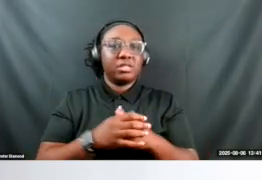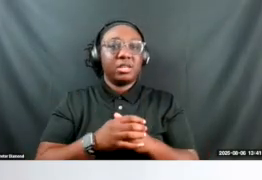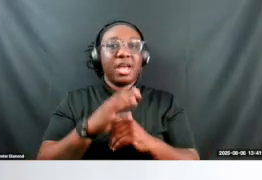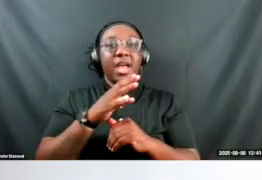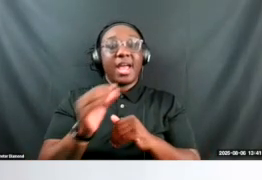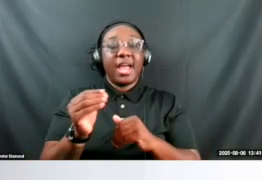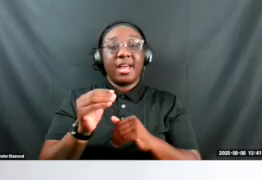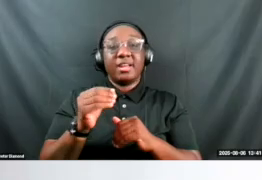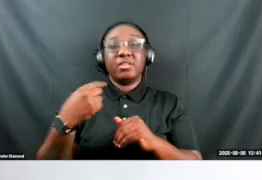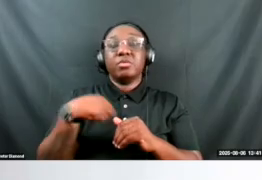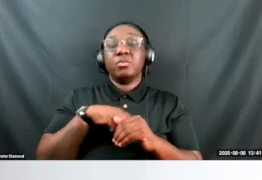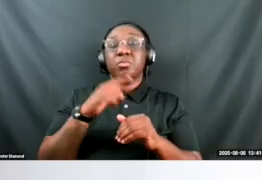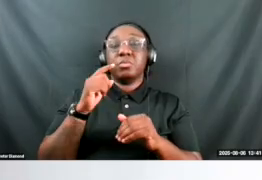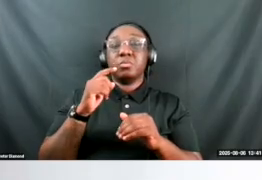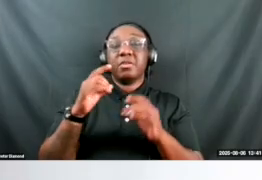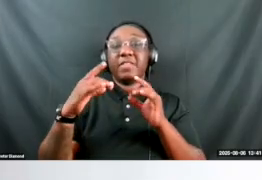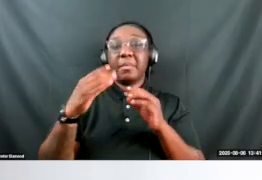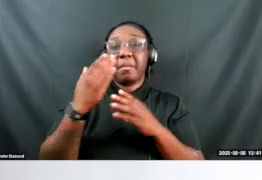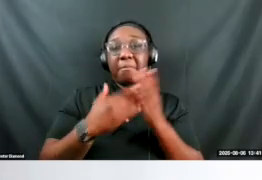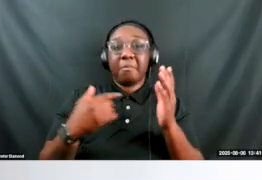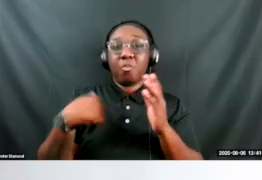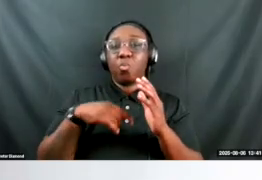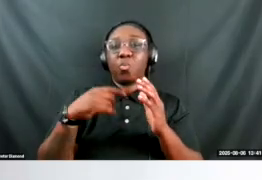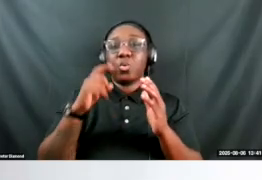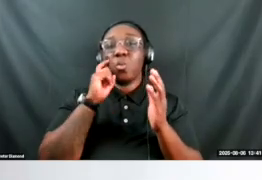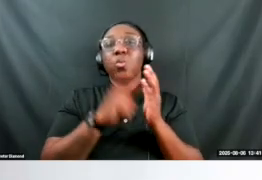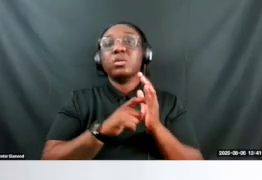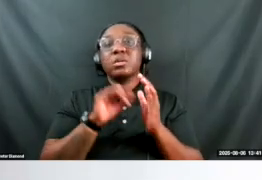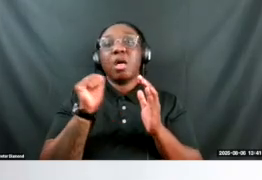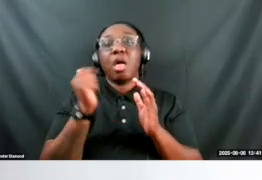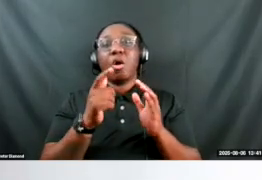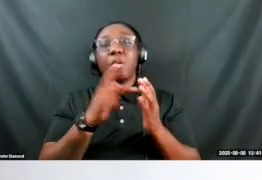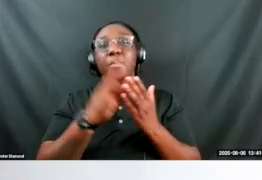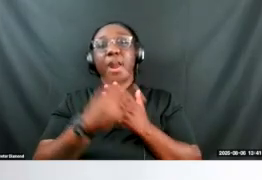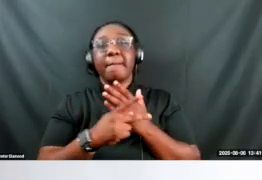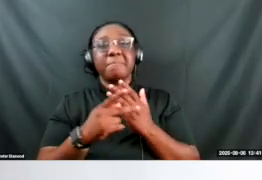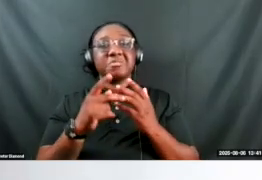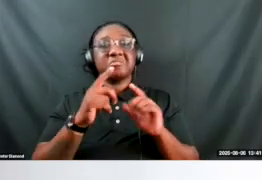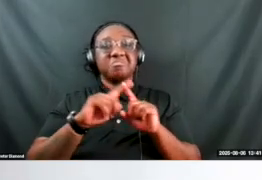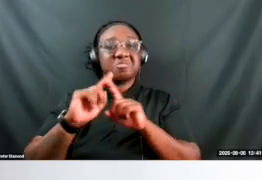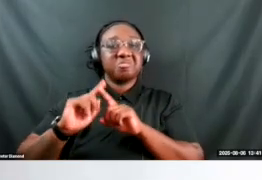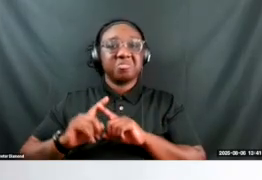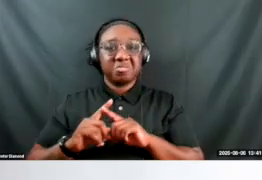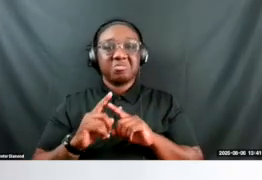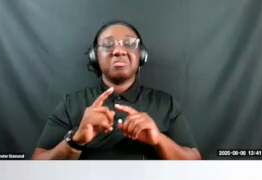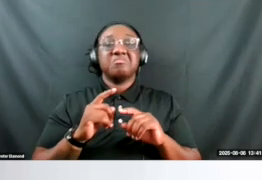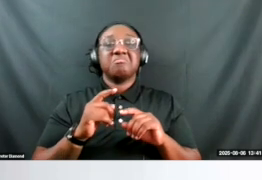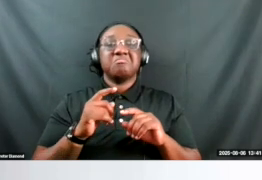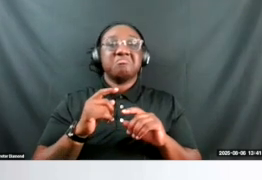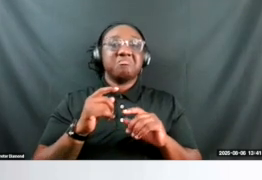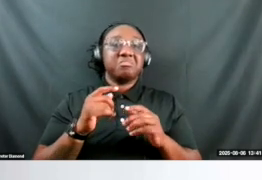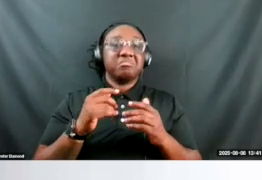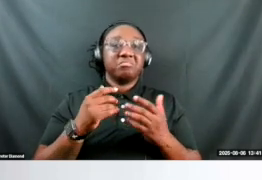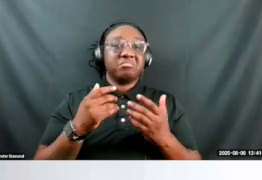close. CARB staff would like to work further with administrators to determine a formula for when